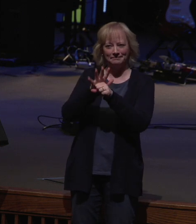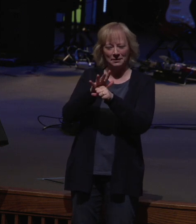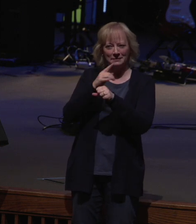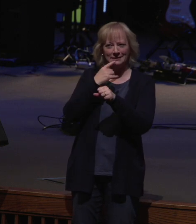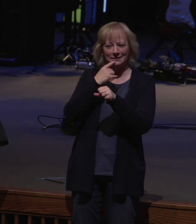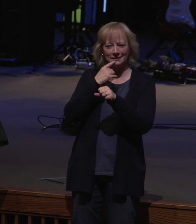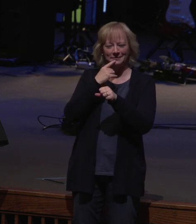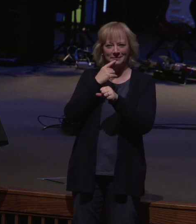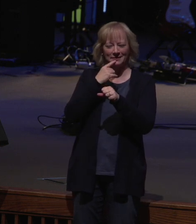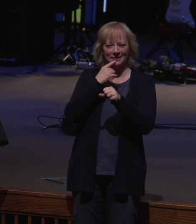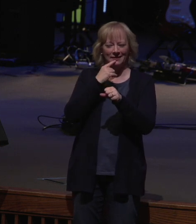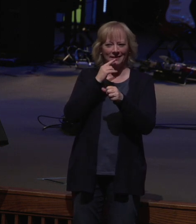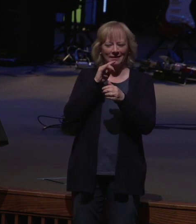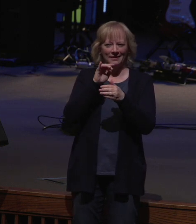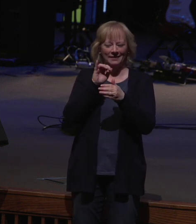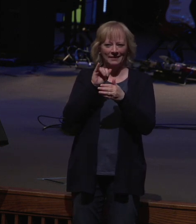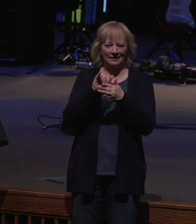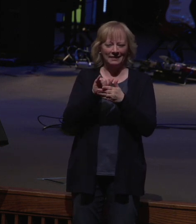that first one,